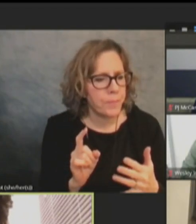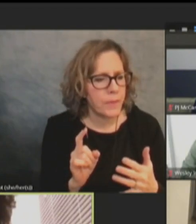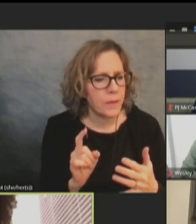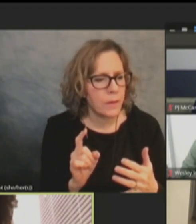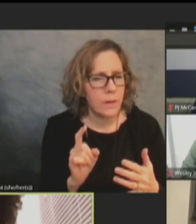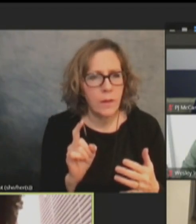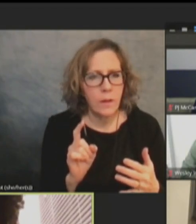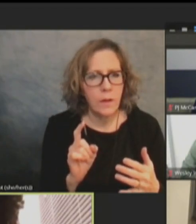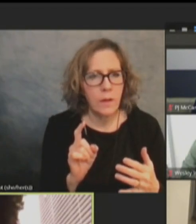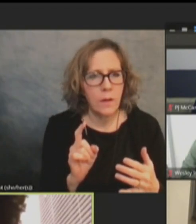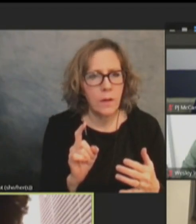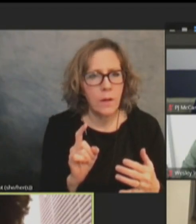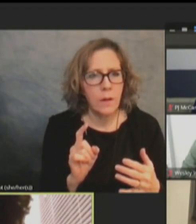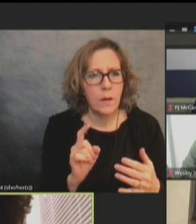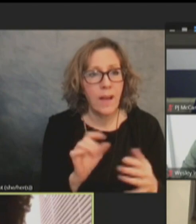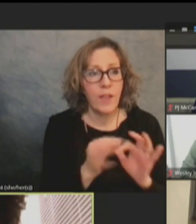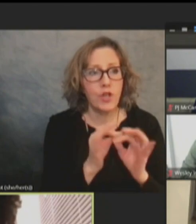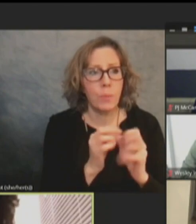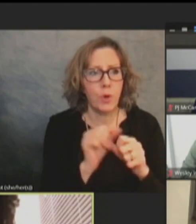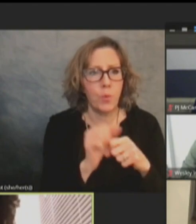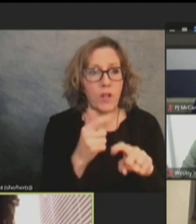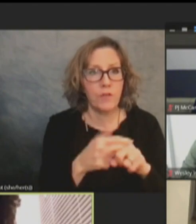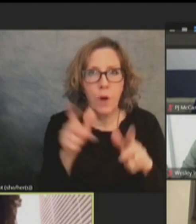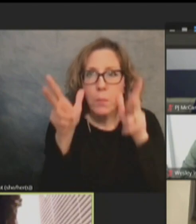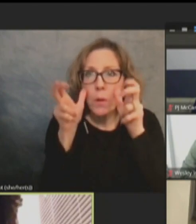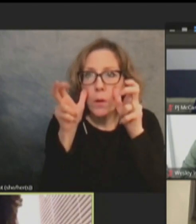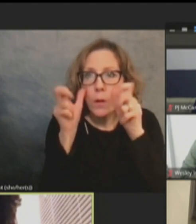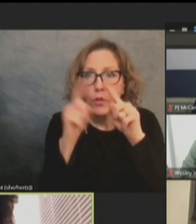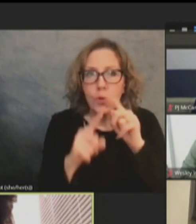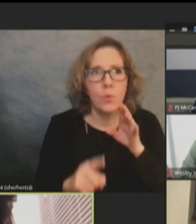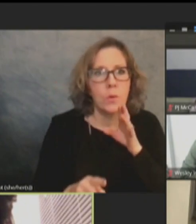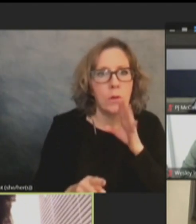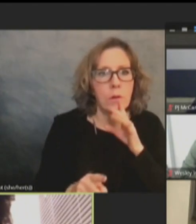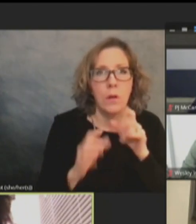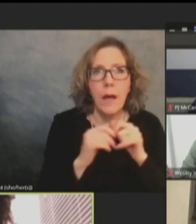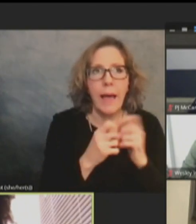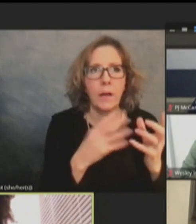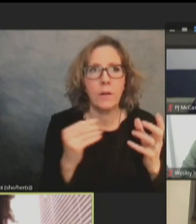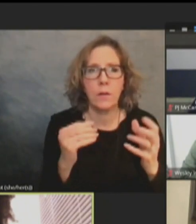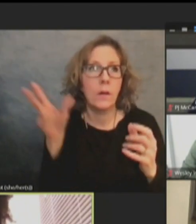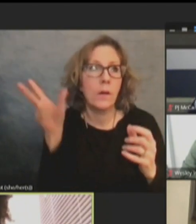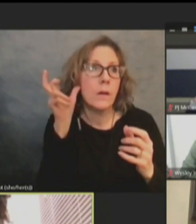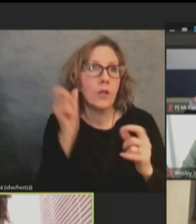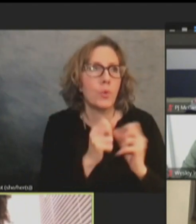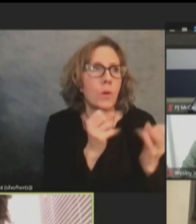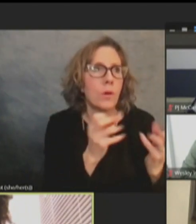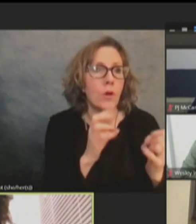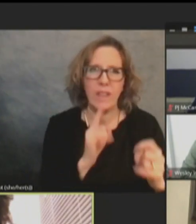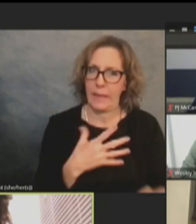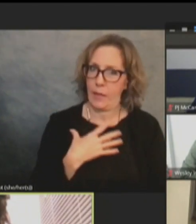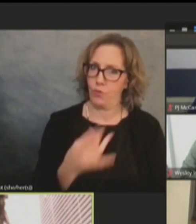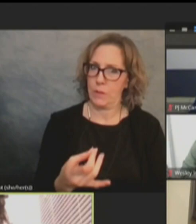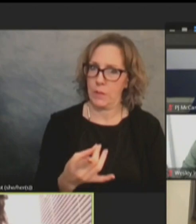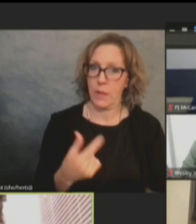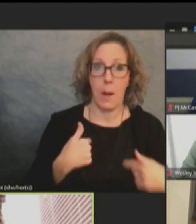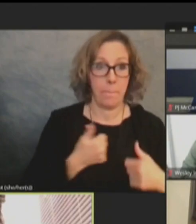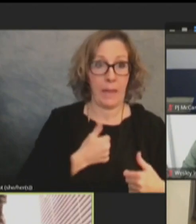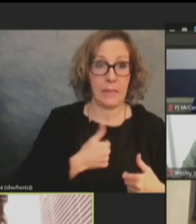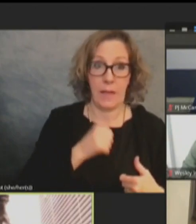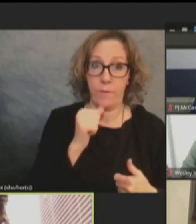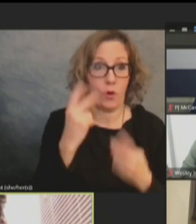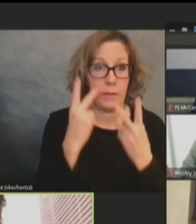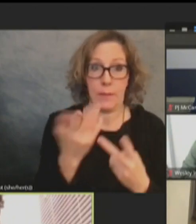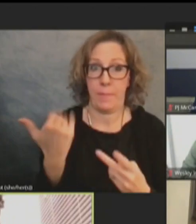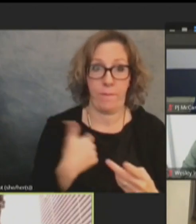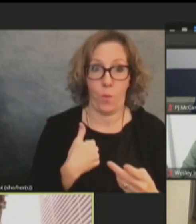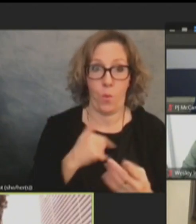ASL is being translated, and it's a very interesting dynamic that I have not witnessed on my own, but that my